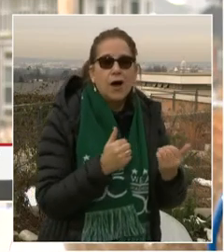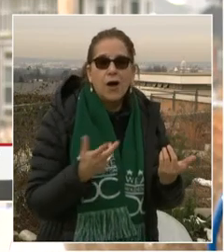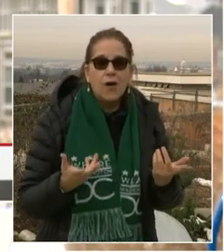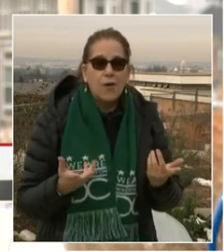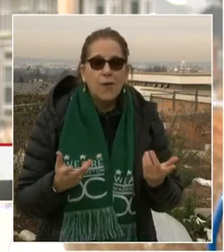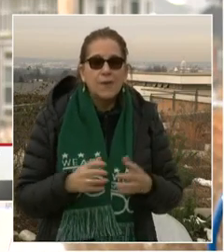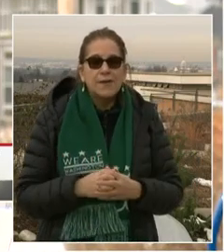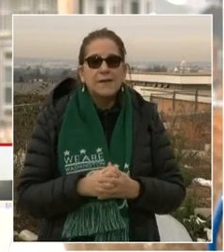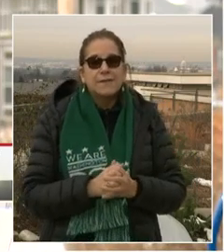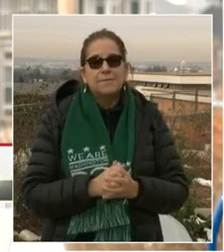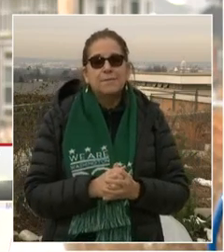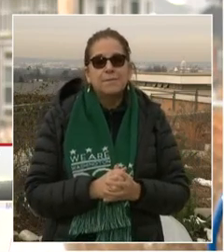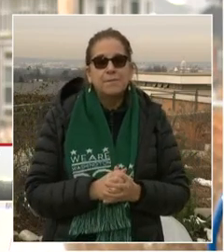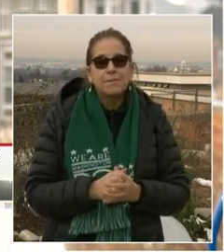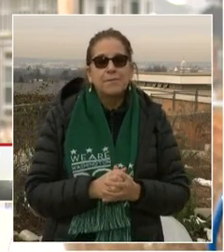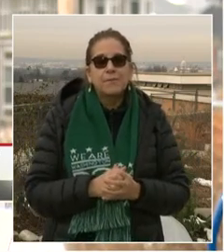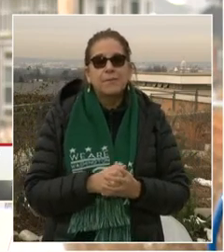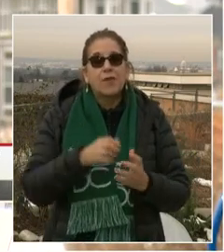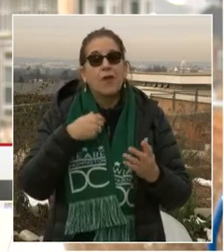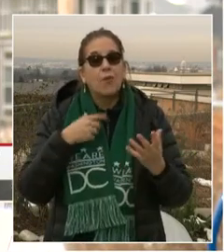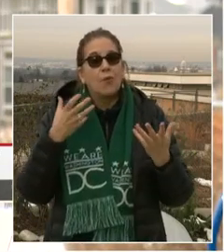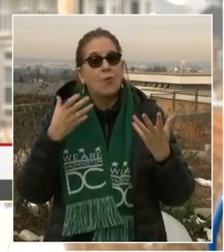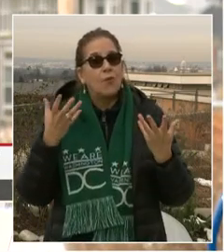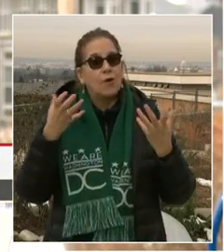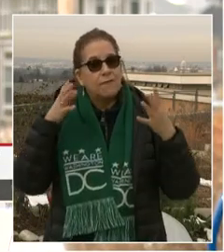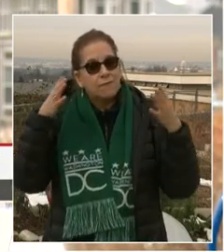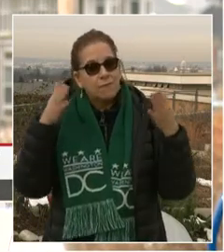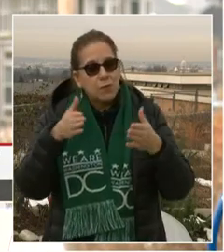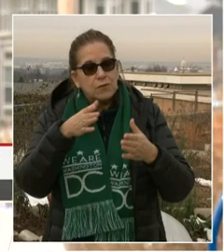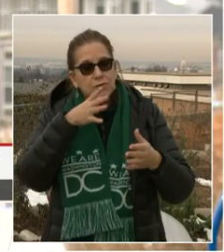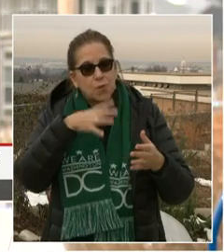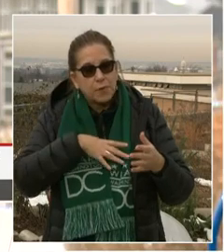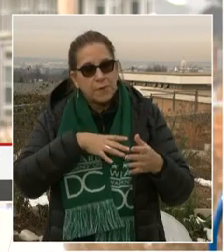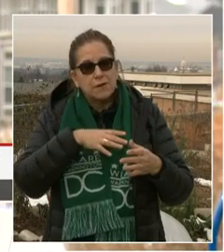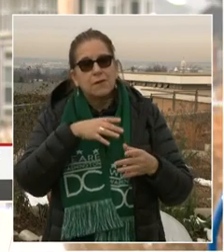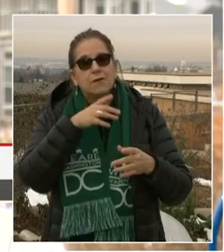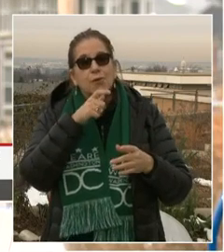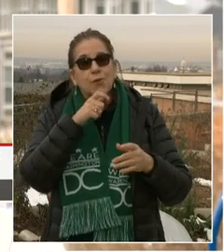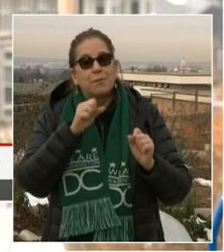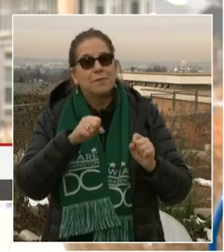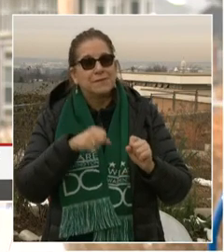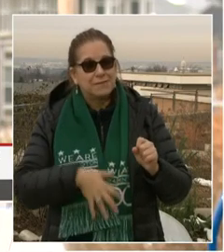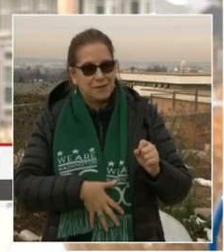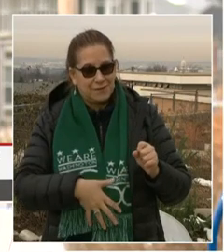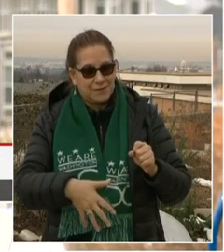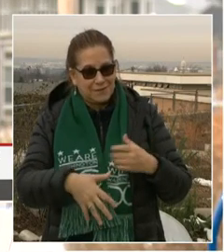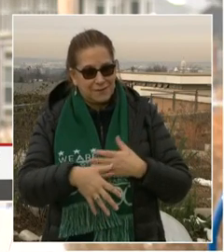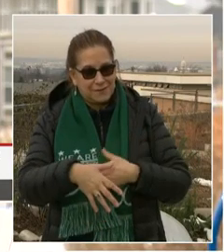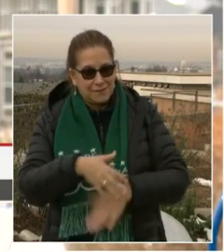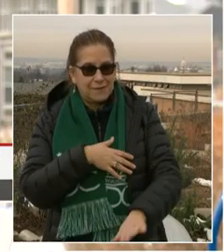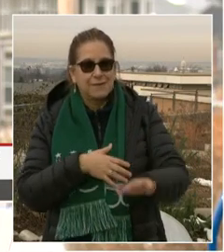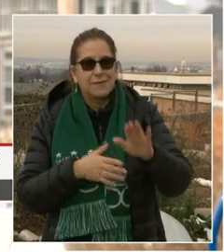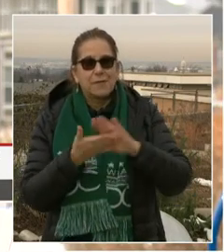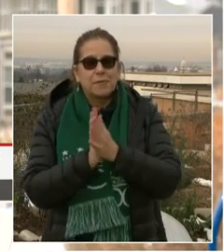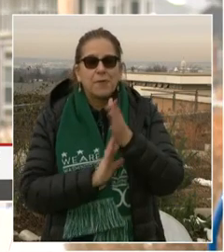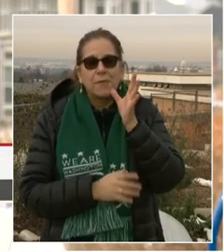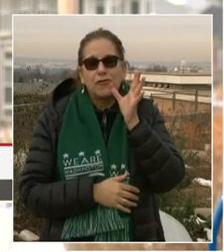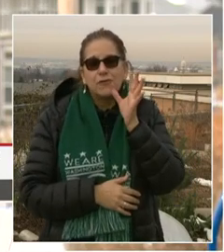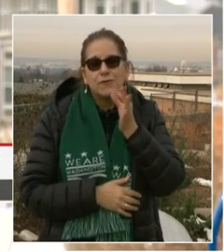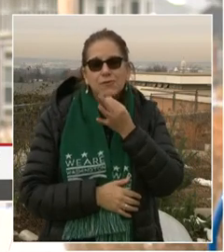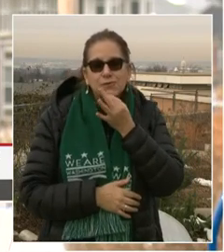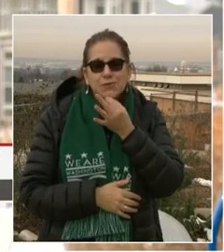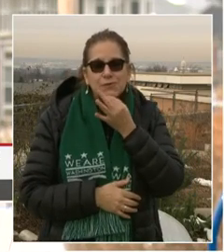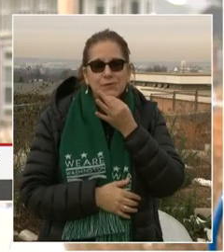become moms, women as they are expecting to become moms, and also the first year of life of our little